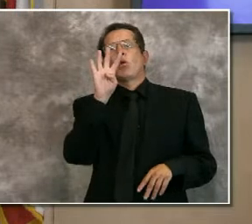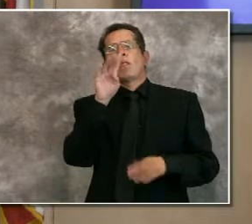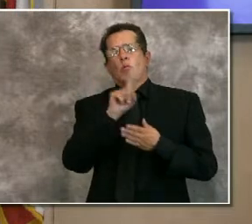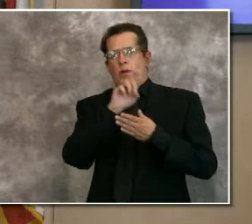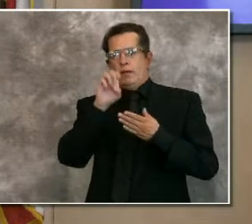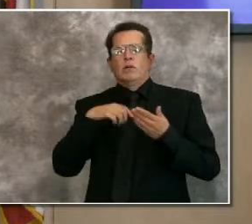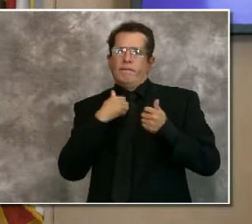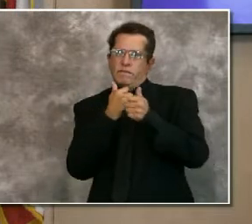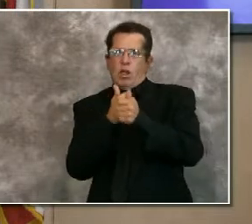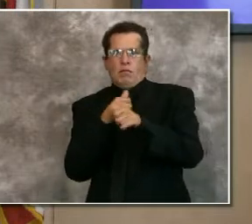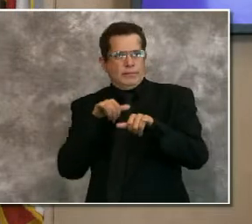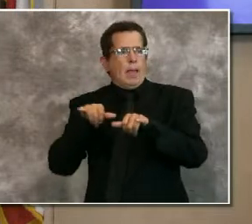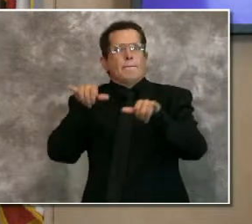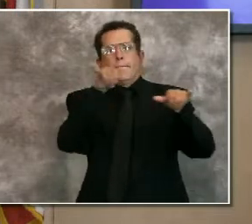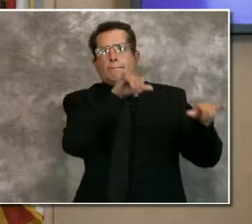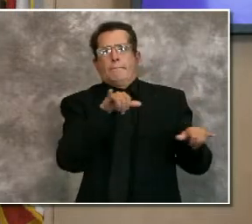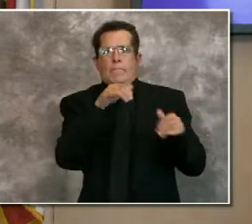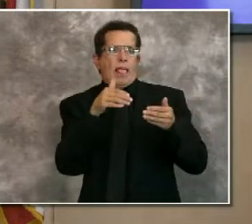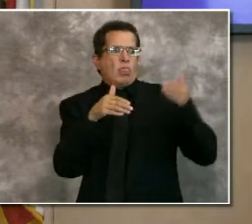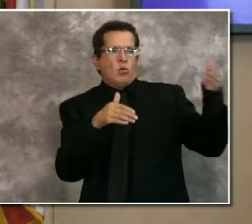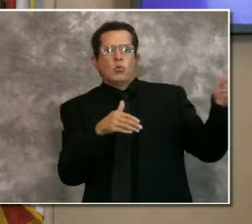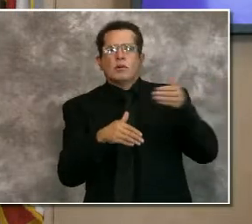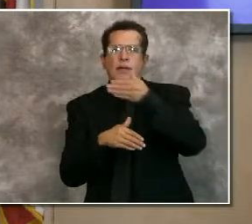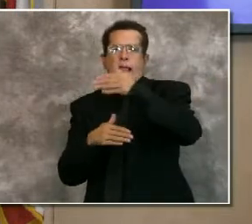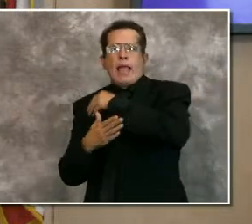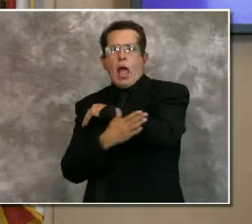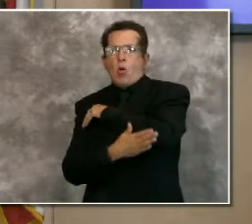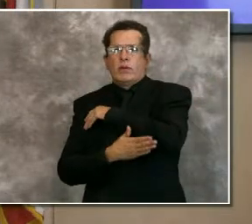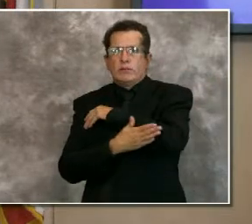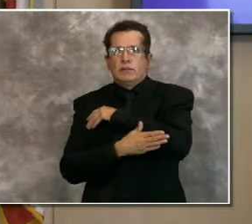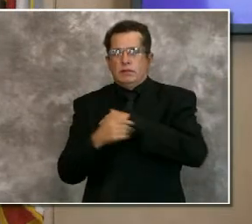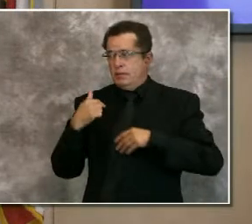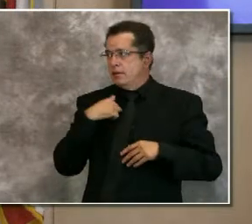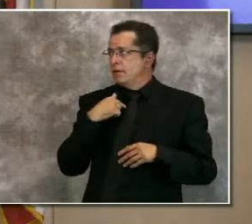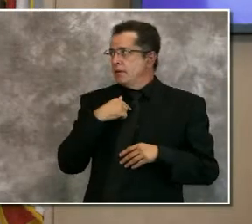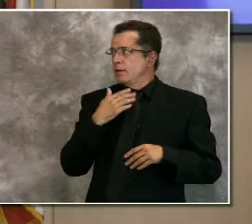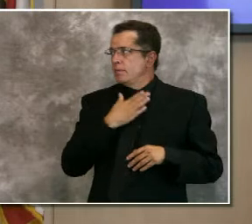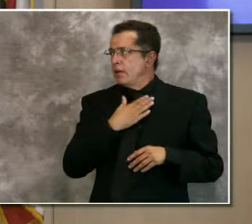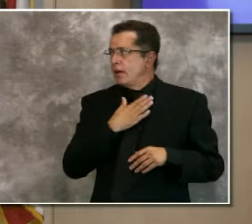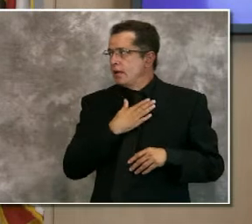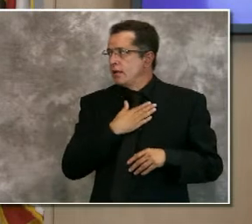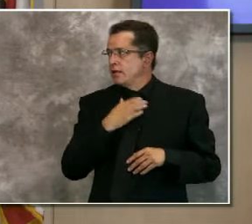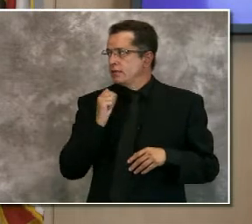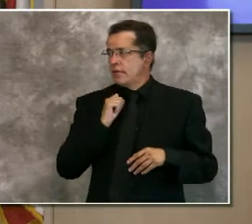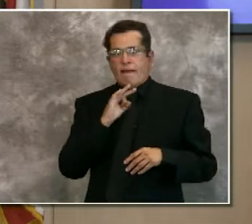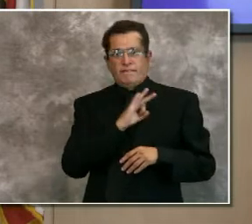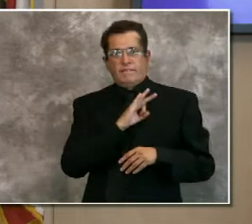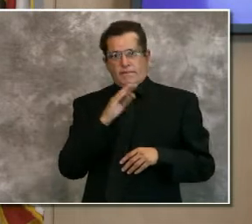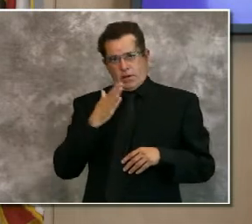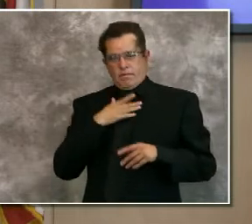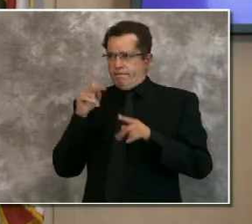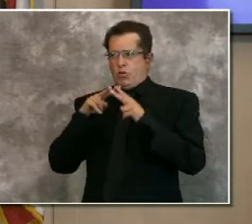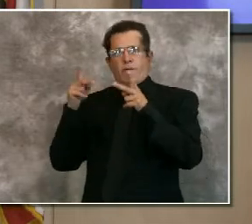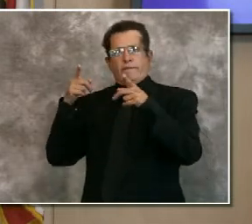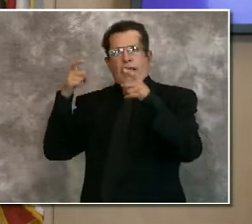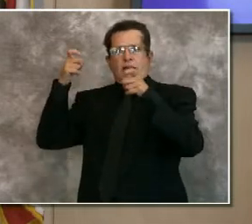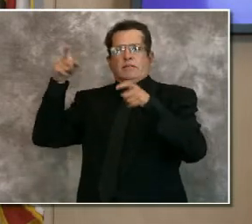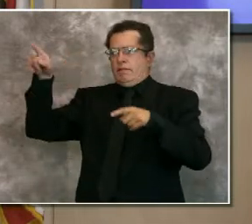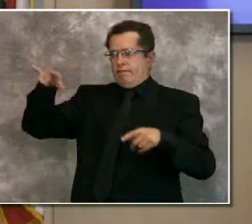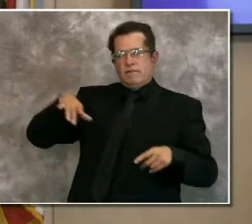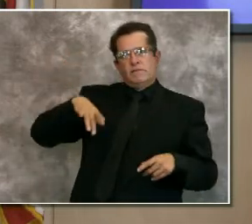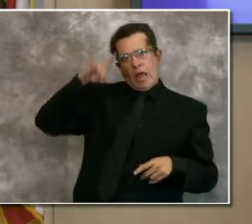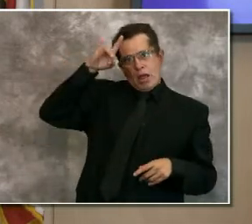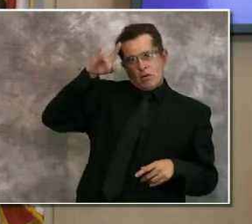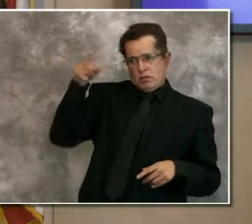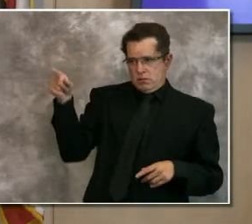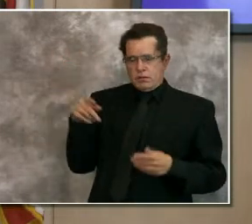with our neighbors. And I wanted to say that I actually have a very fast staff, okay? They got some information back to me that